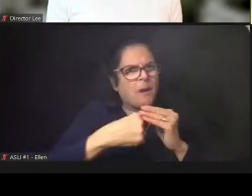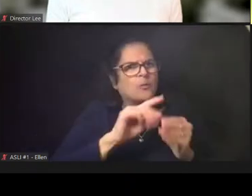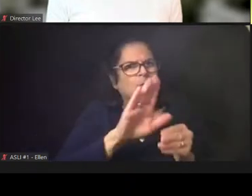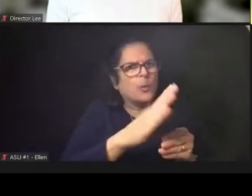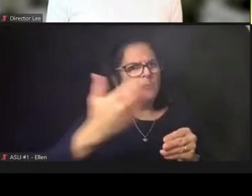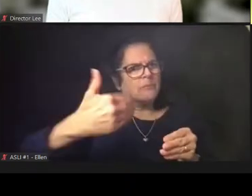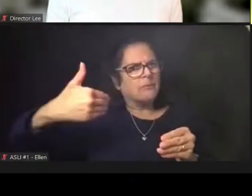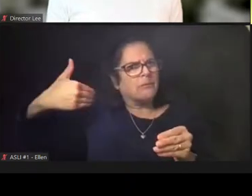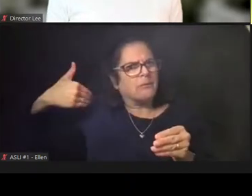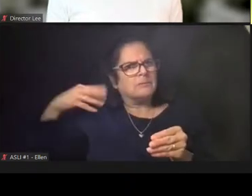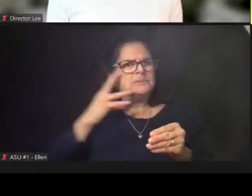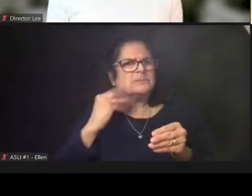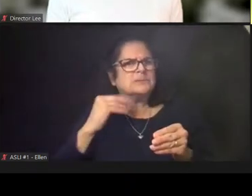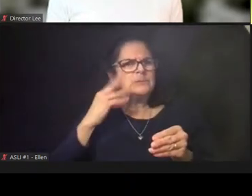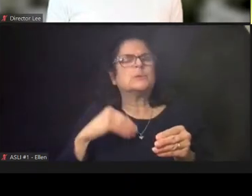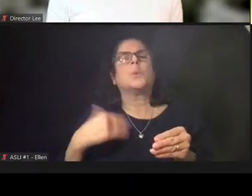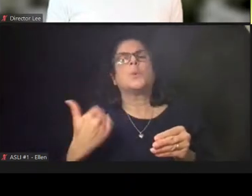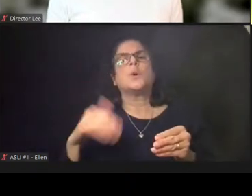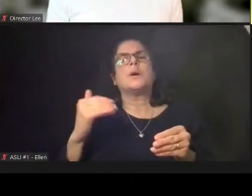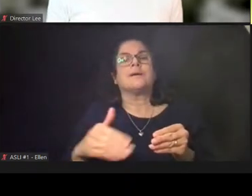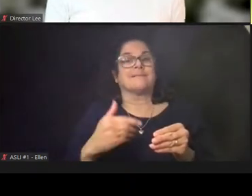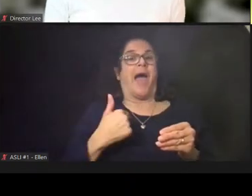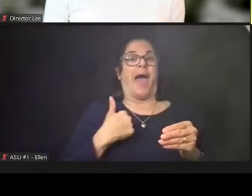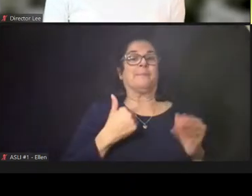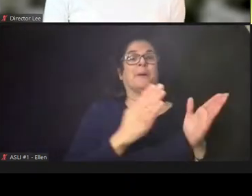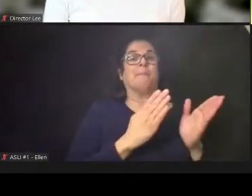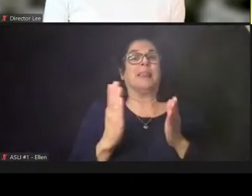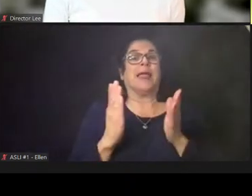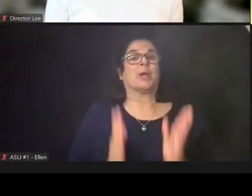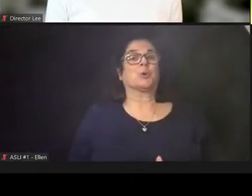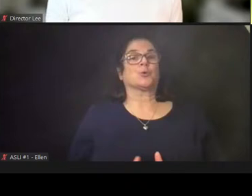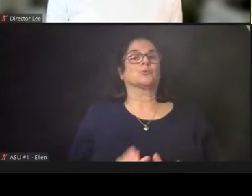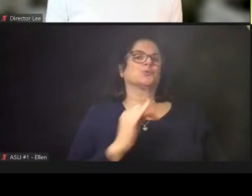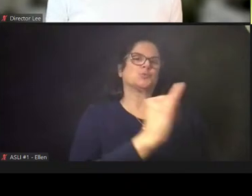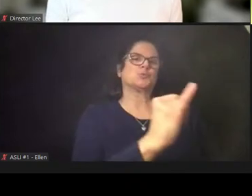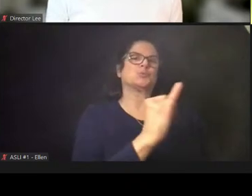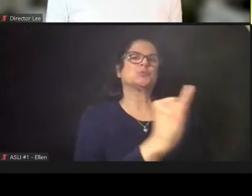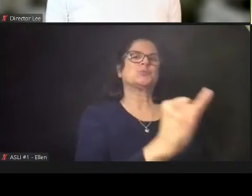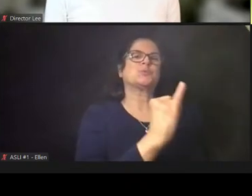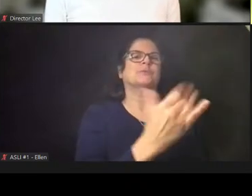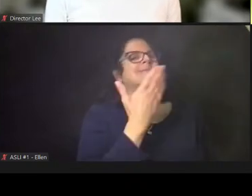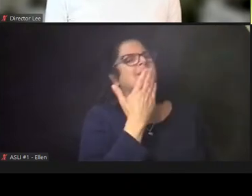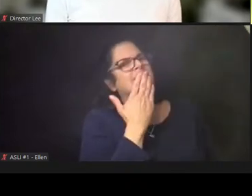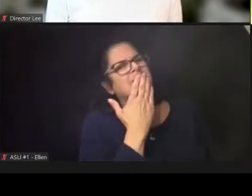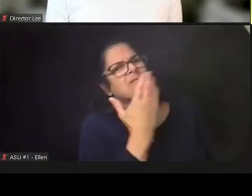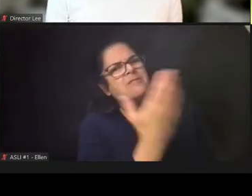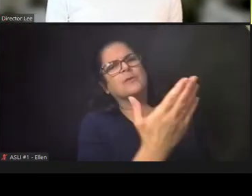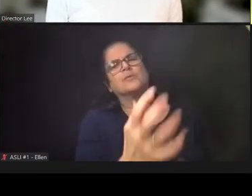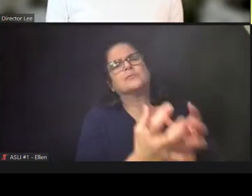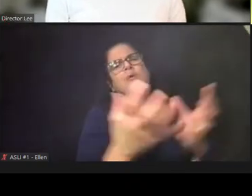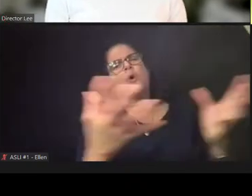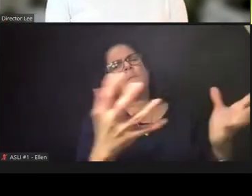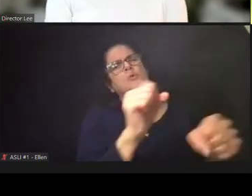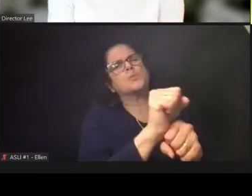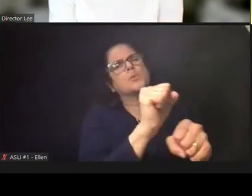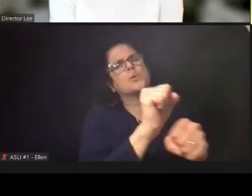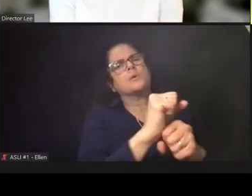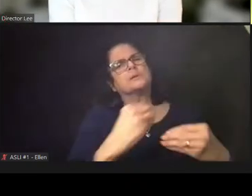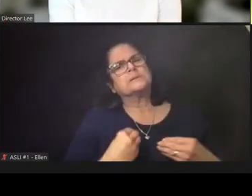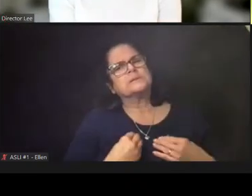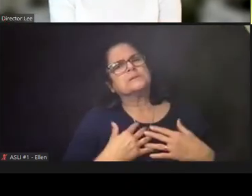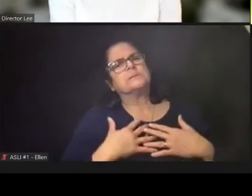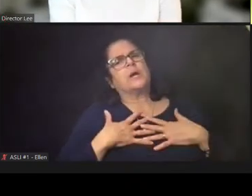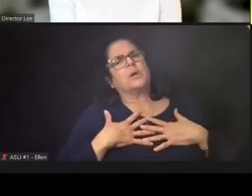Thank you for, from a planner to another planner, thank you to all the work that you've done. It's an inspiration to know and to